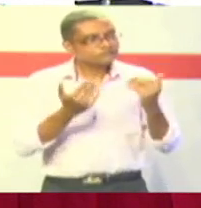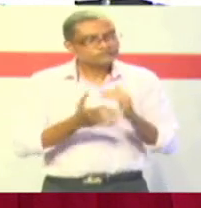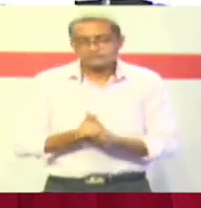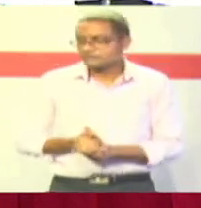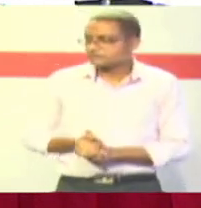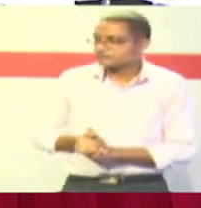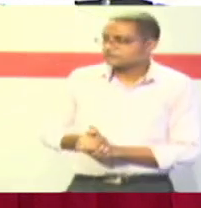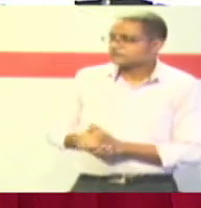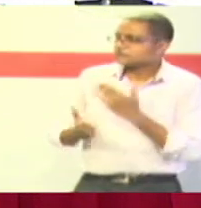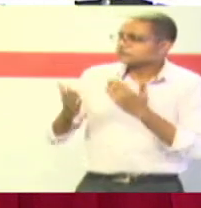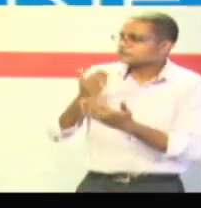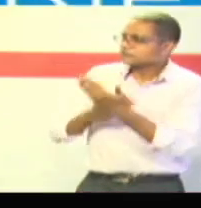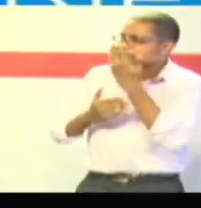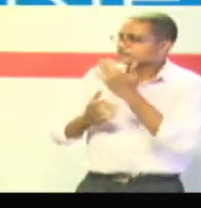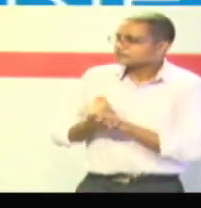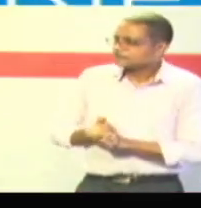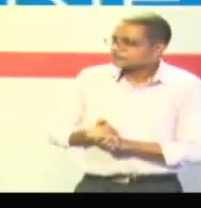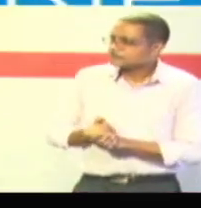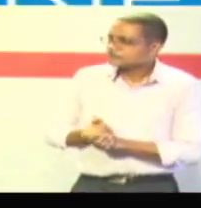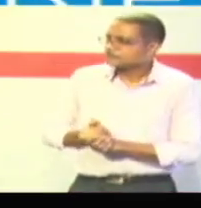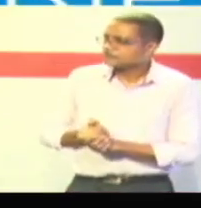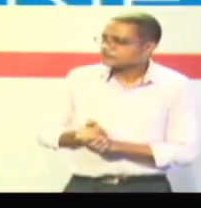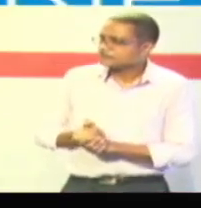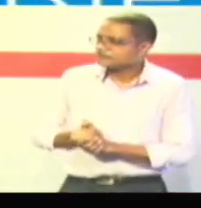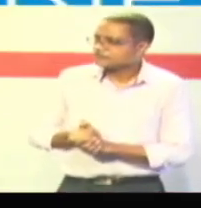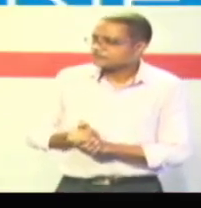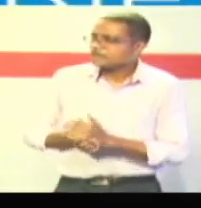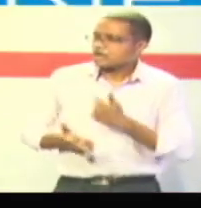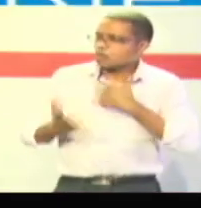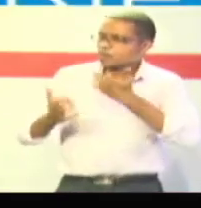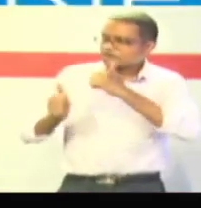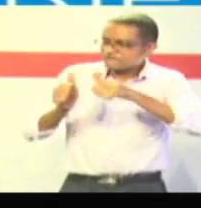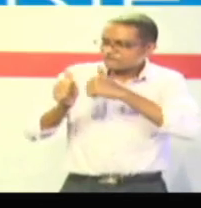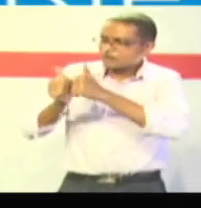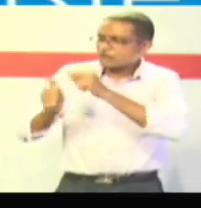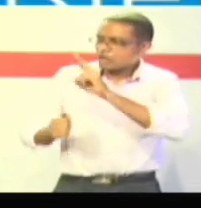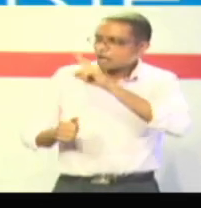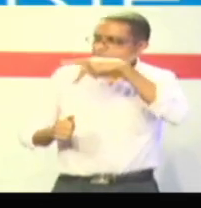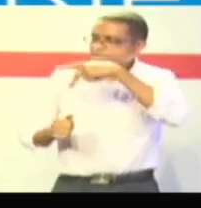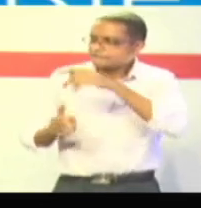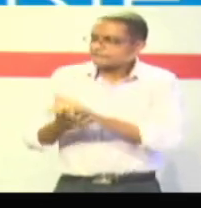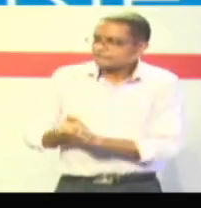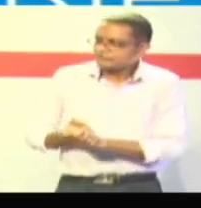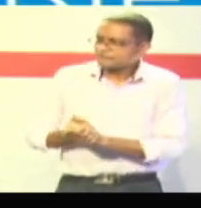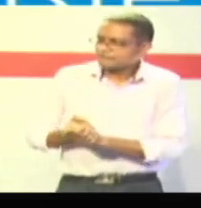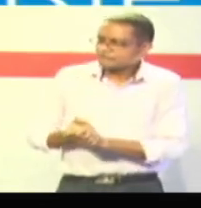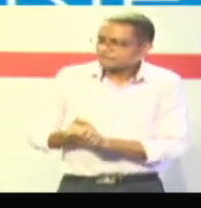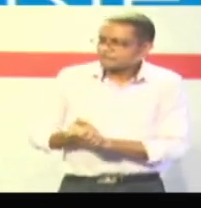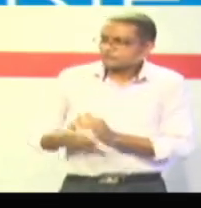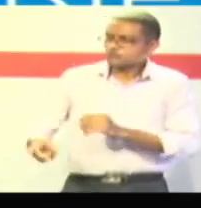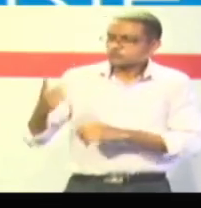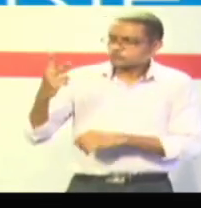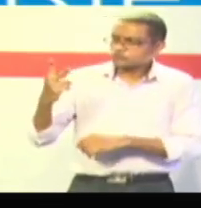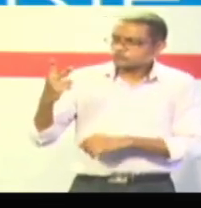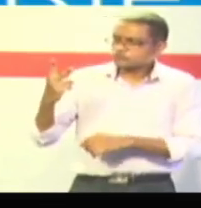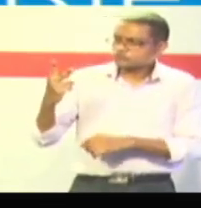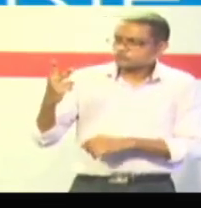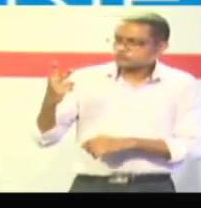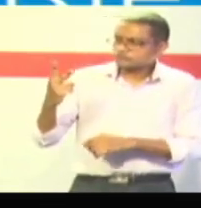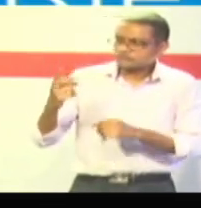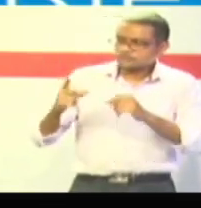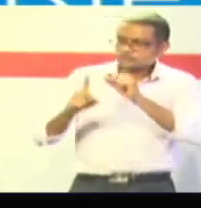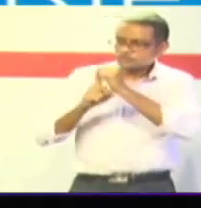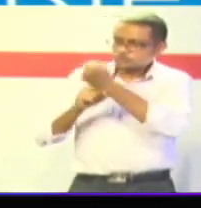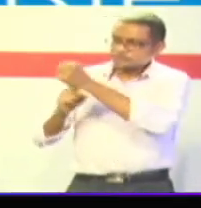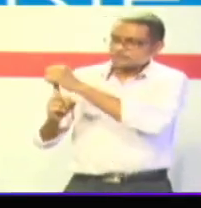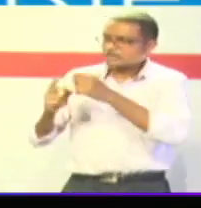Good morning again, Private Harry, ACP News. I just wanted to follow up again with the CMO on the breakthrough cases that we are having. Are